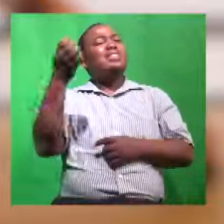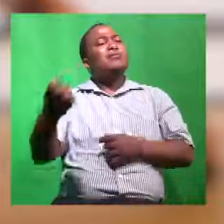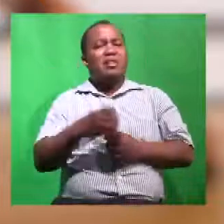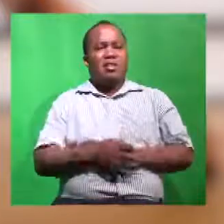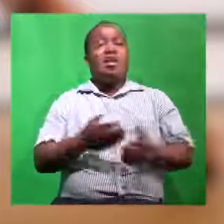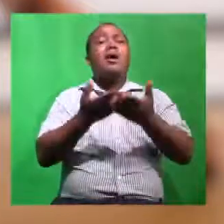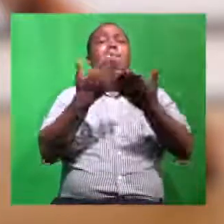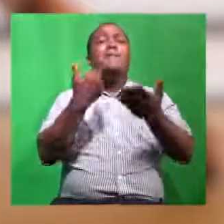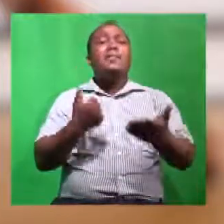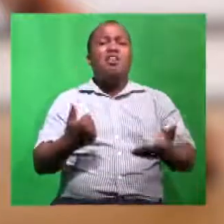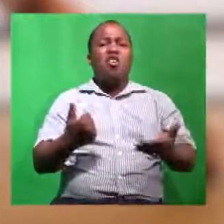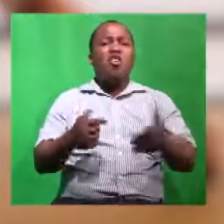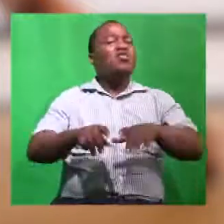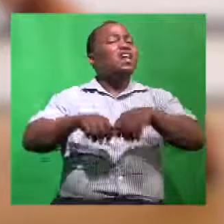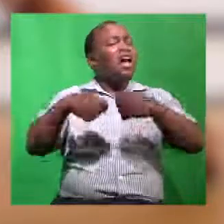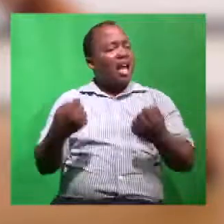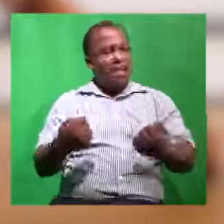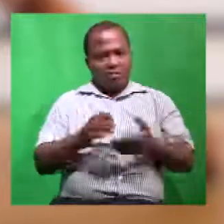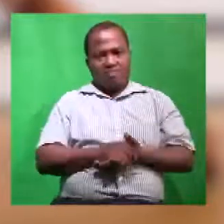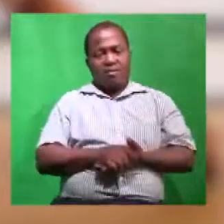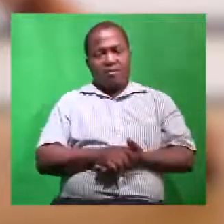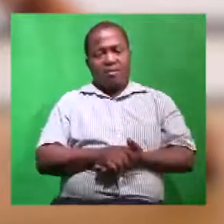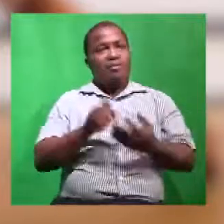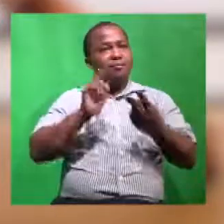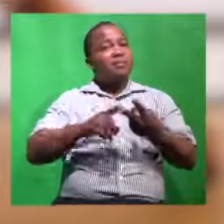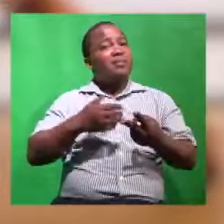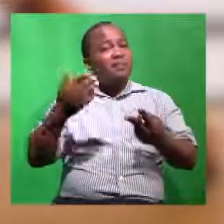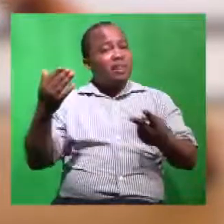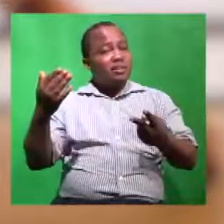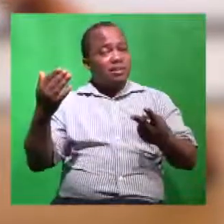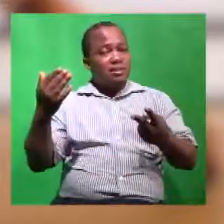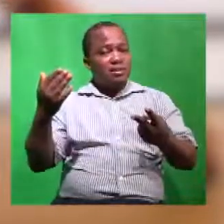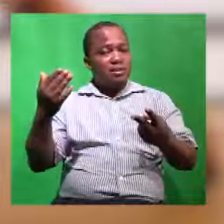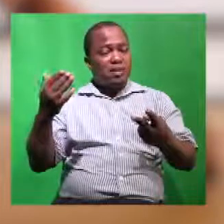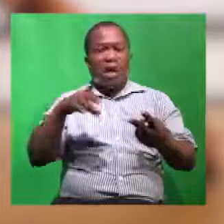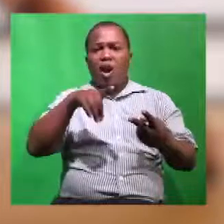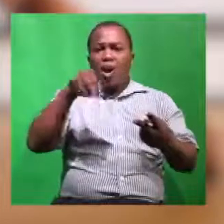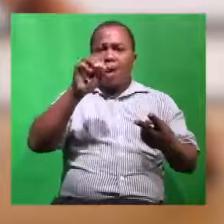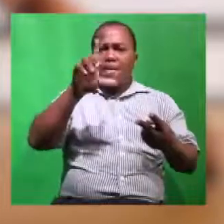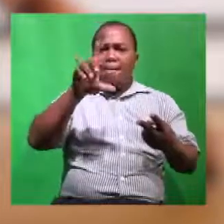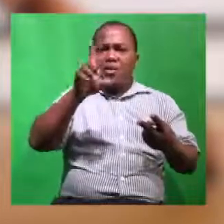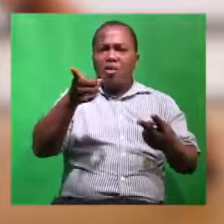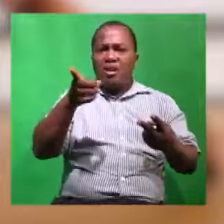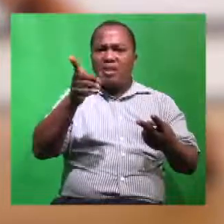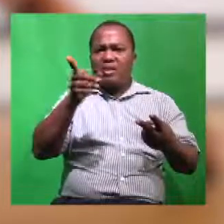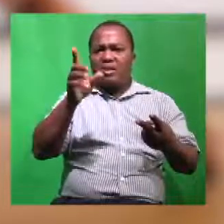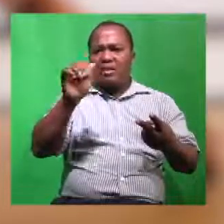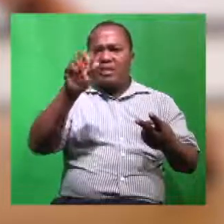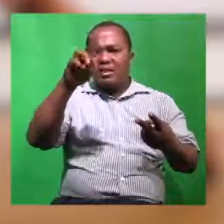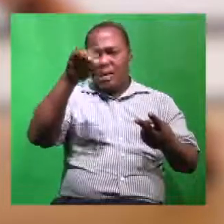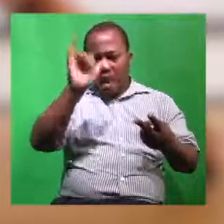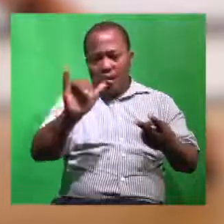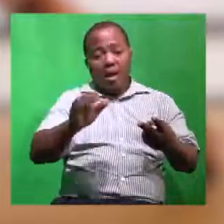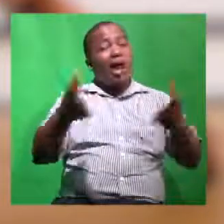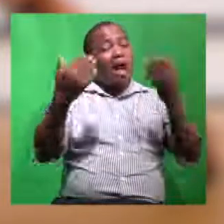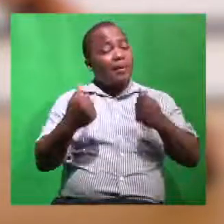because we have already seen how bad it is. Another thing is polygamy. If you are not allowed, you have no ability to practice it,